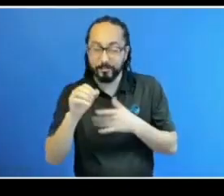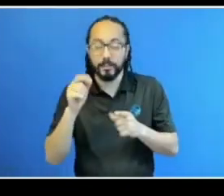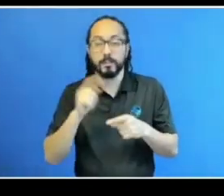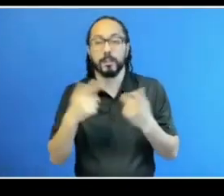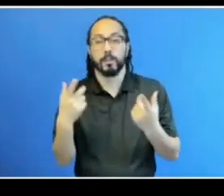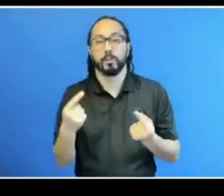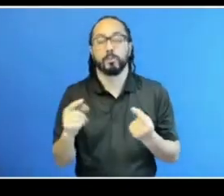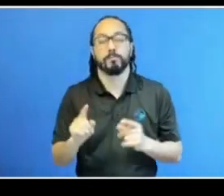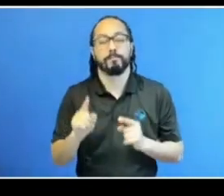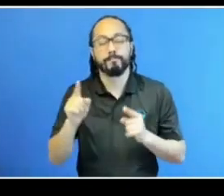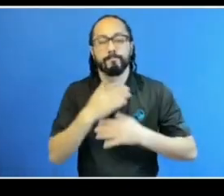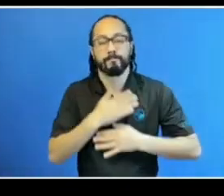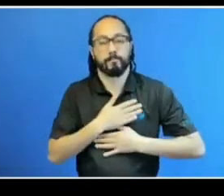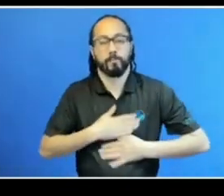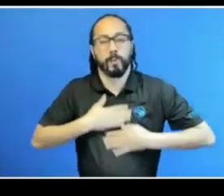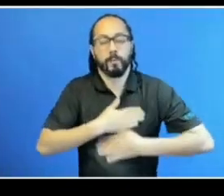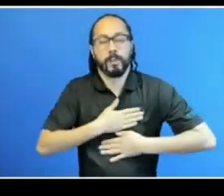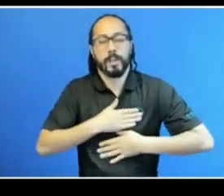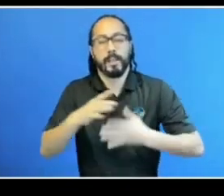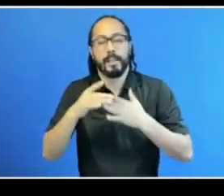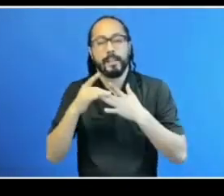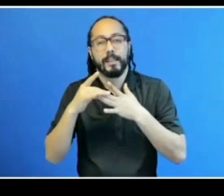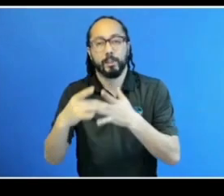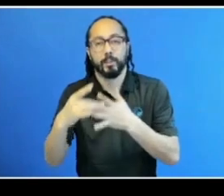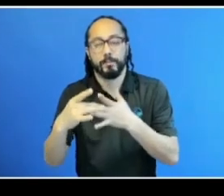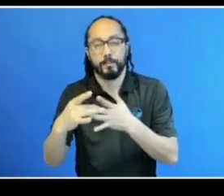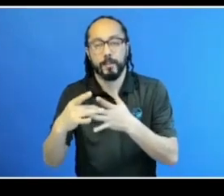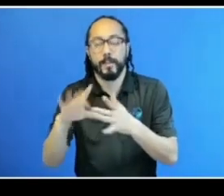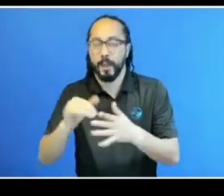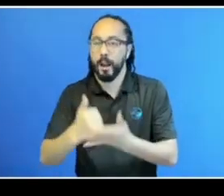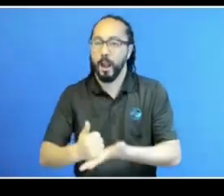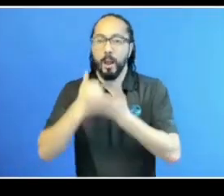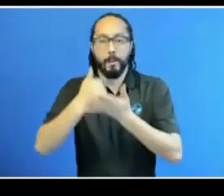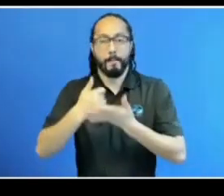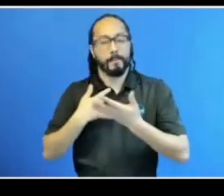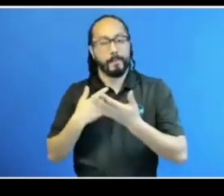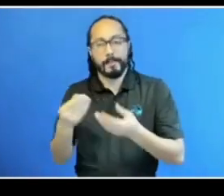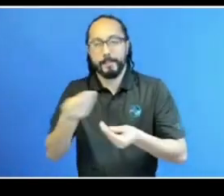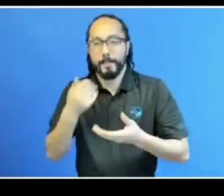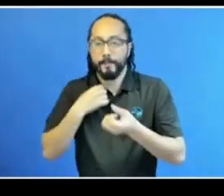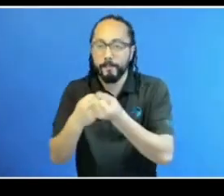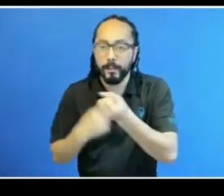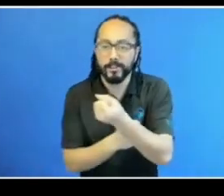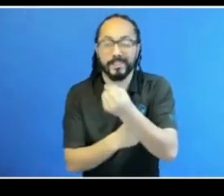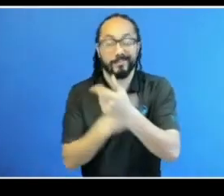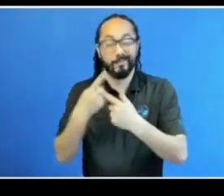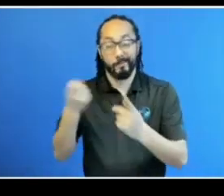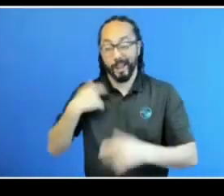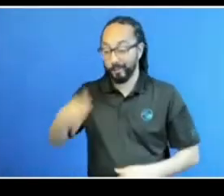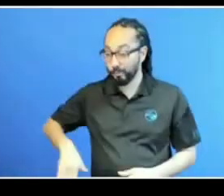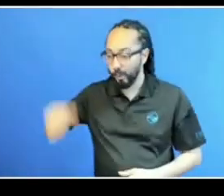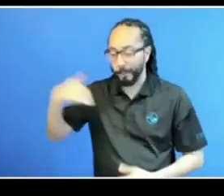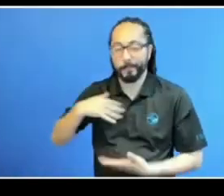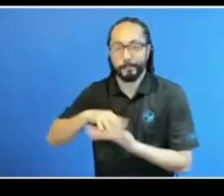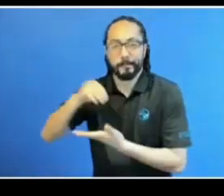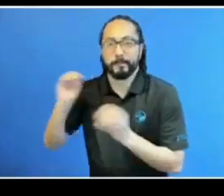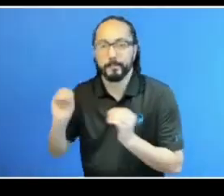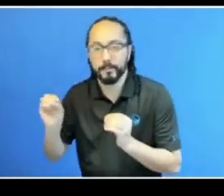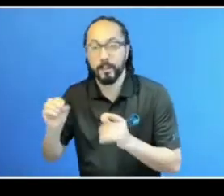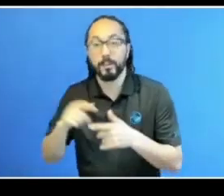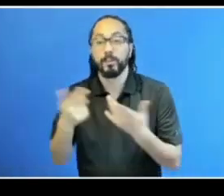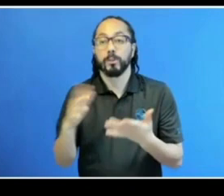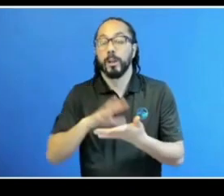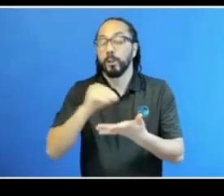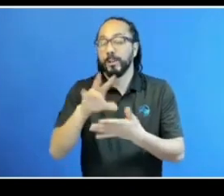recreation leadership just gave me a foundation I felt like I was missing from my upbringing. Learning the 7 dimensions